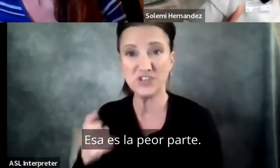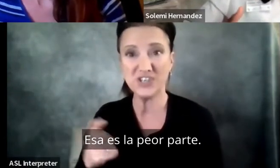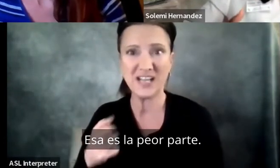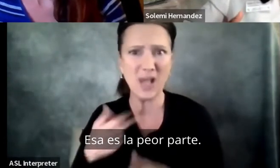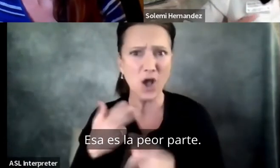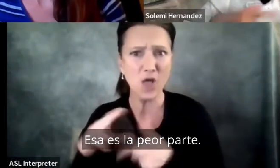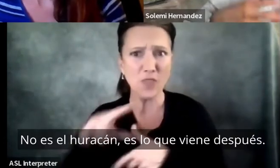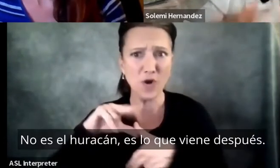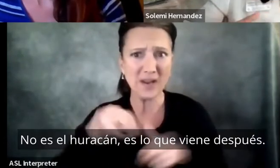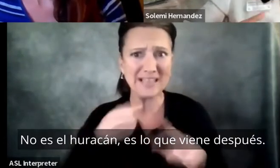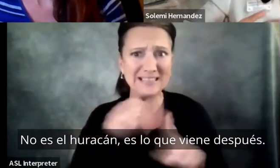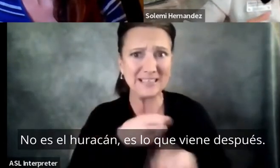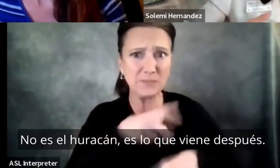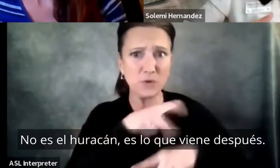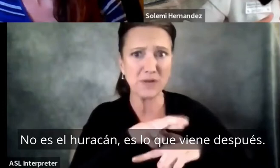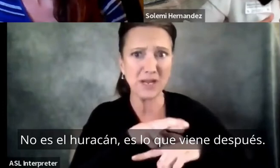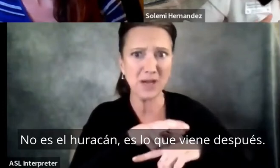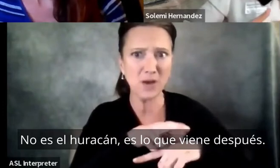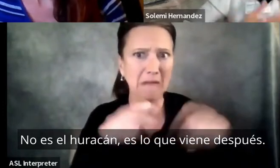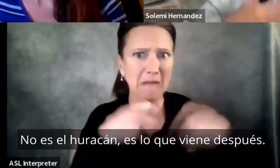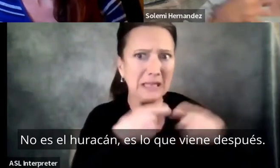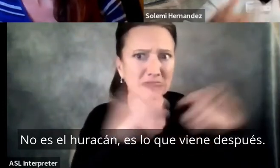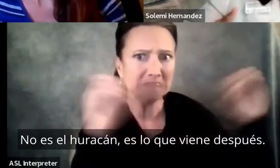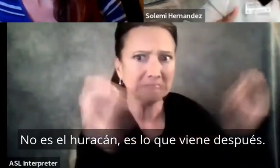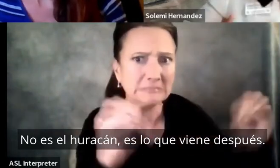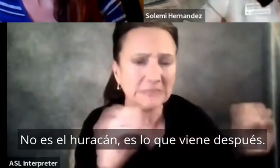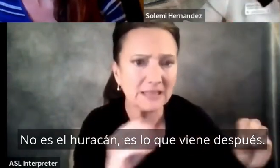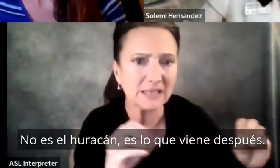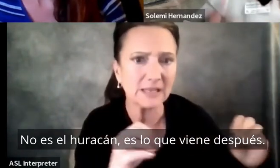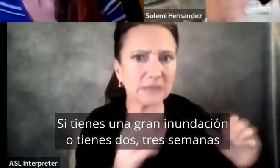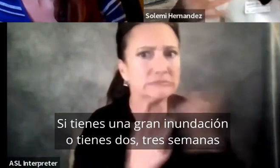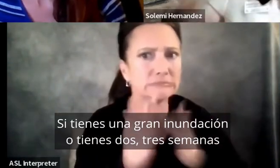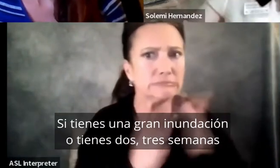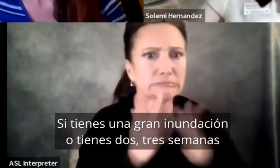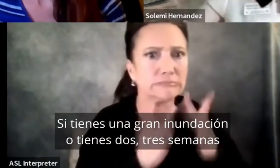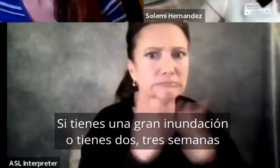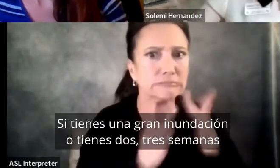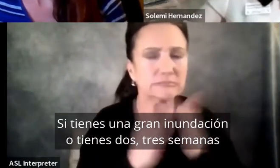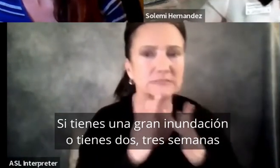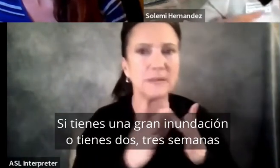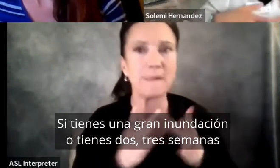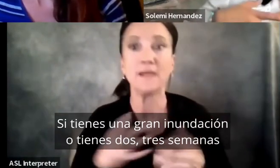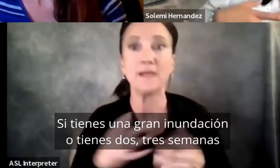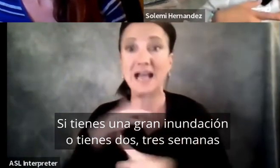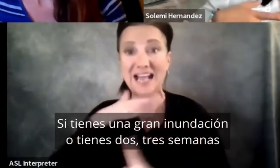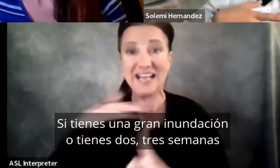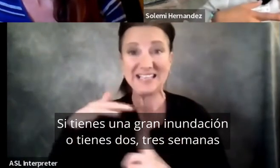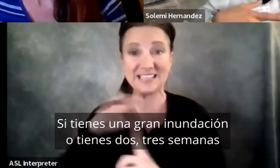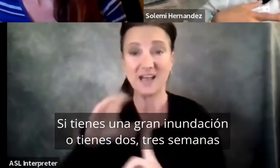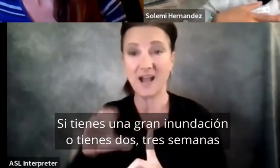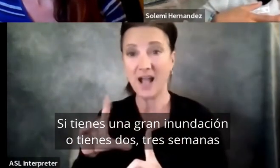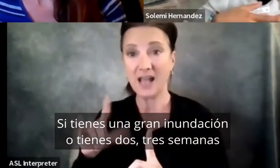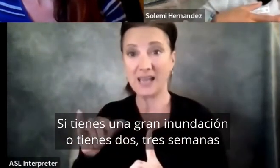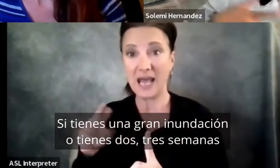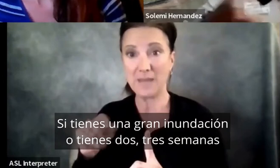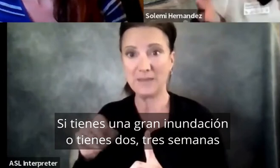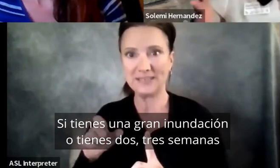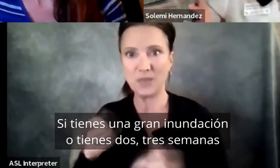the worst part. You know, it's not a hurricane. It's what is coming after. If you get a big flood or you have